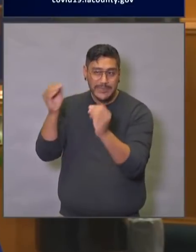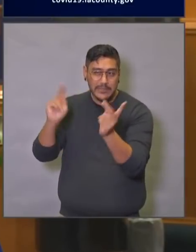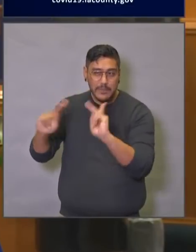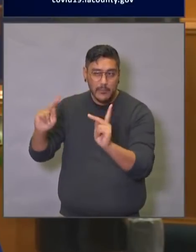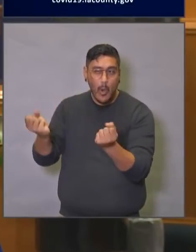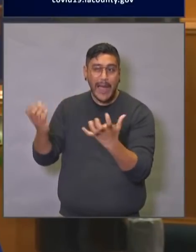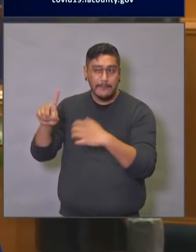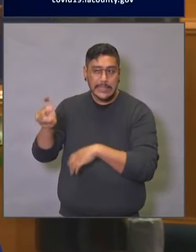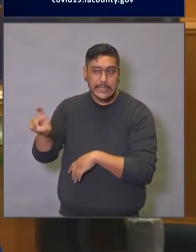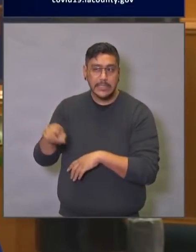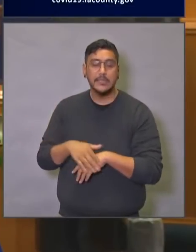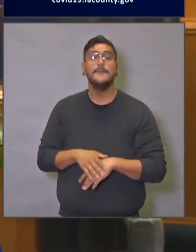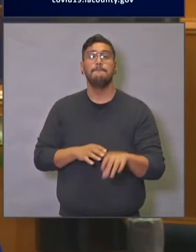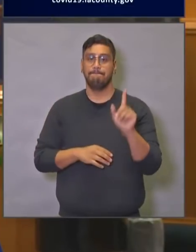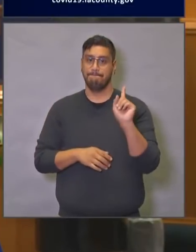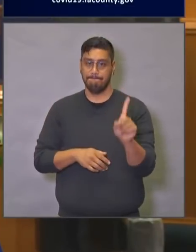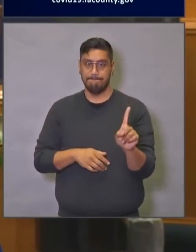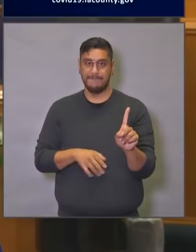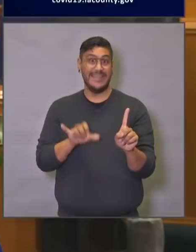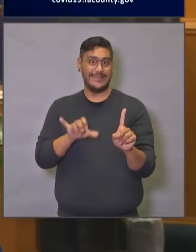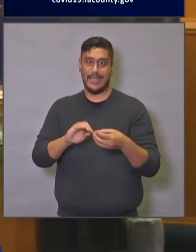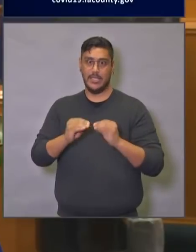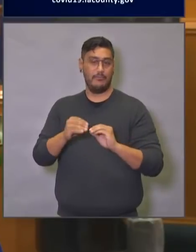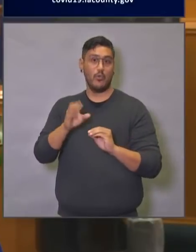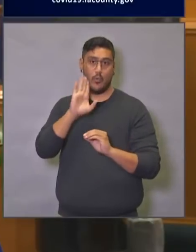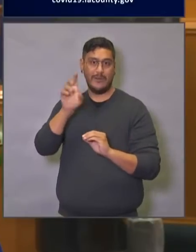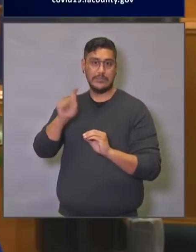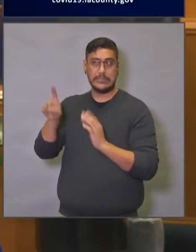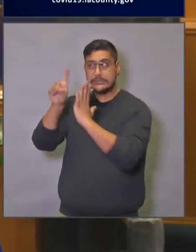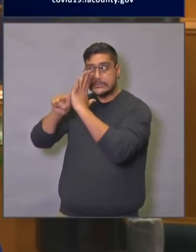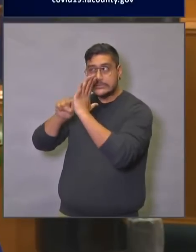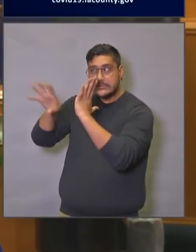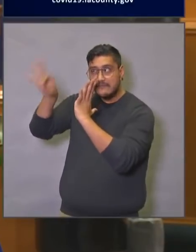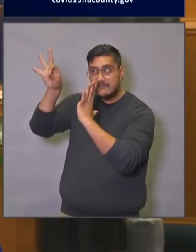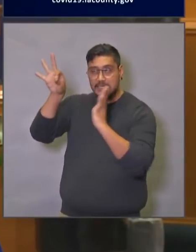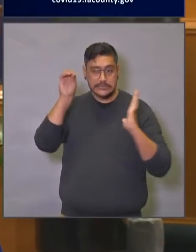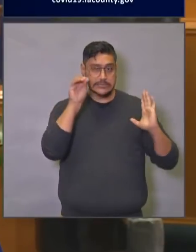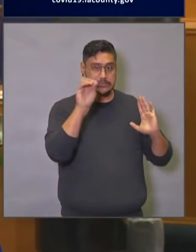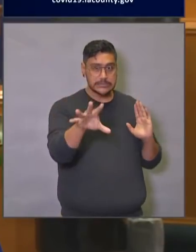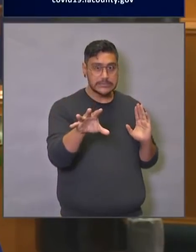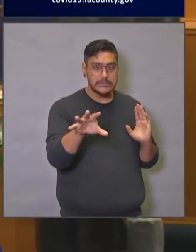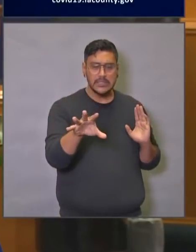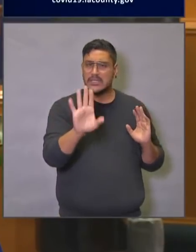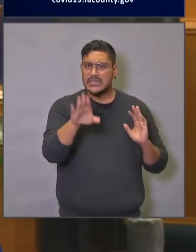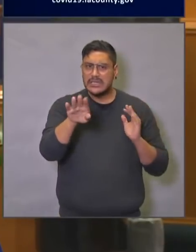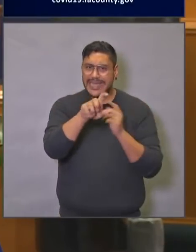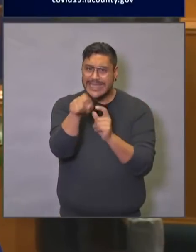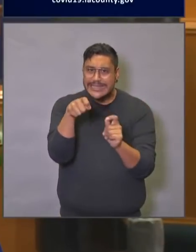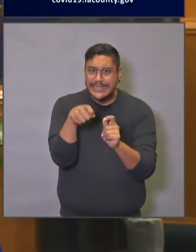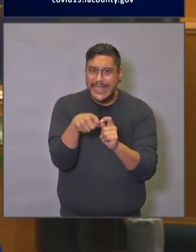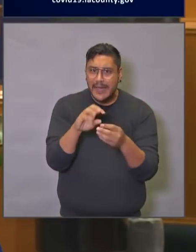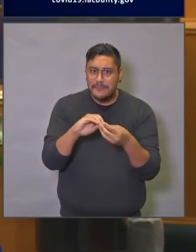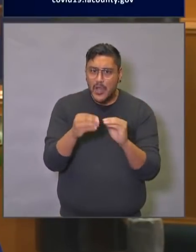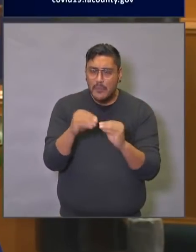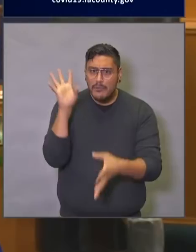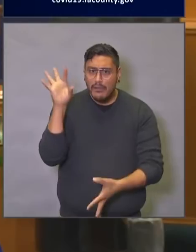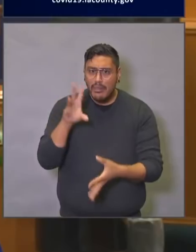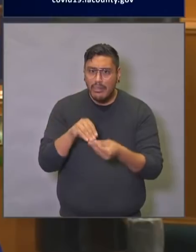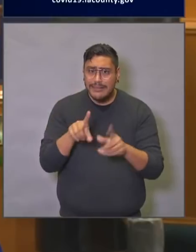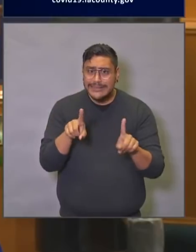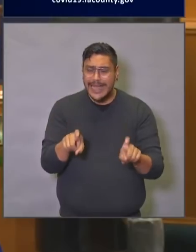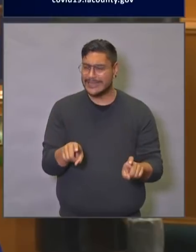so I would have to get that number to you, but we do, I'm not sure we have the exact total number of homeless people that have been